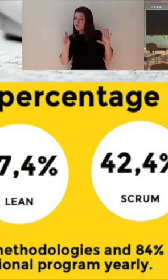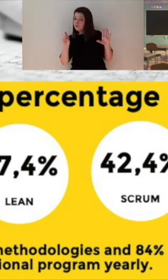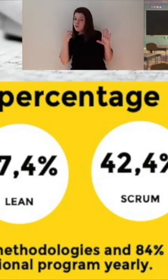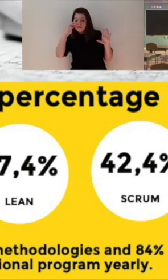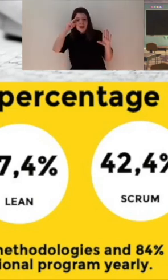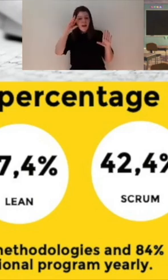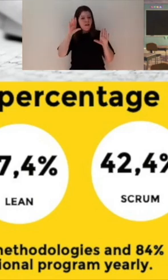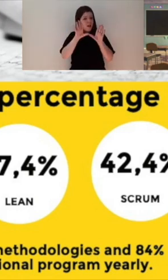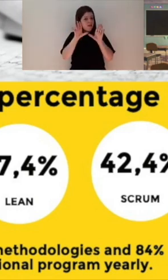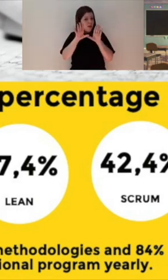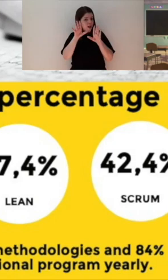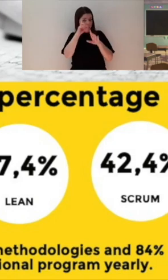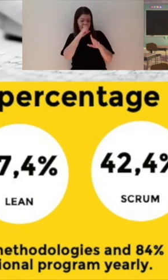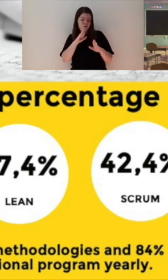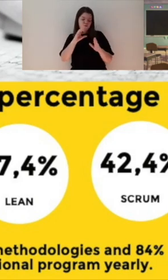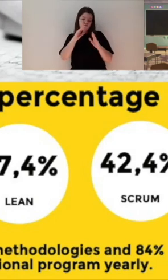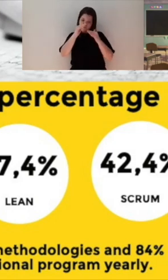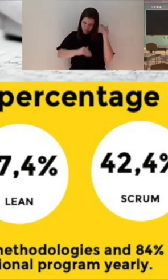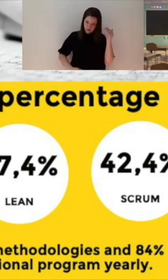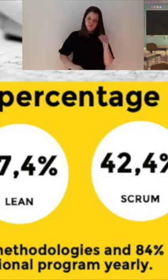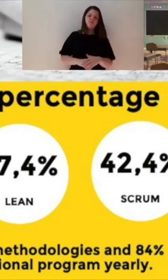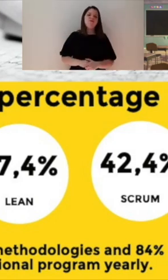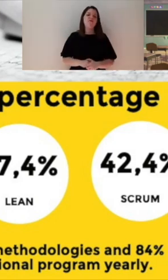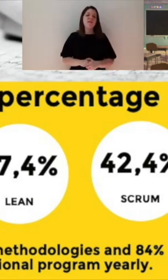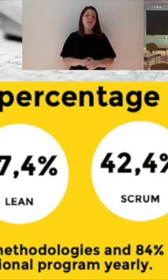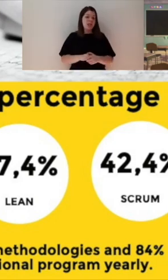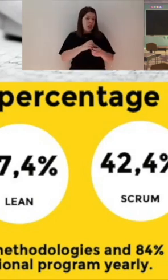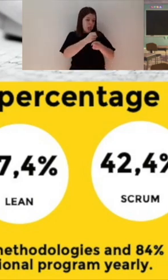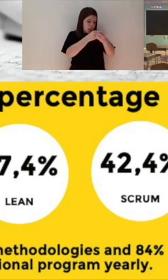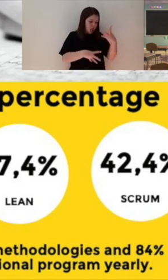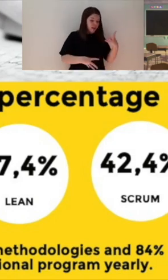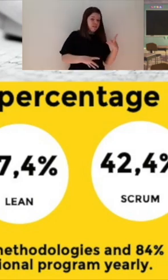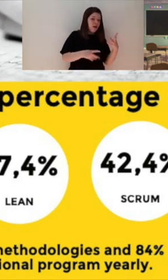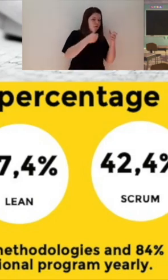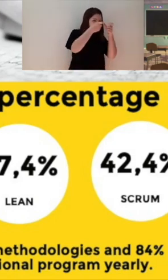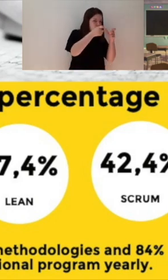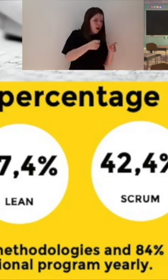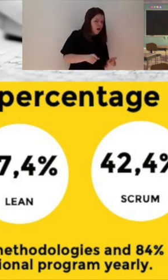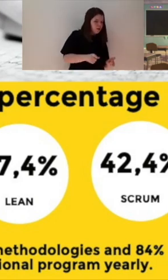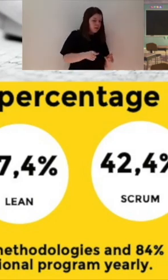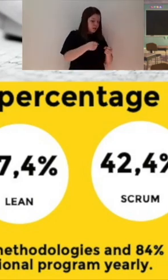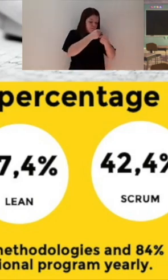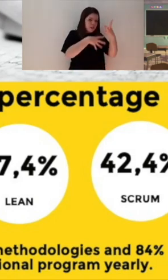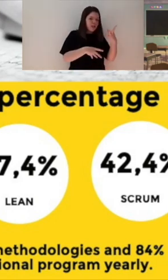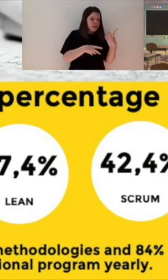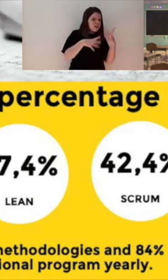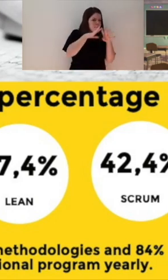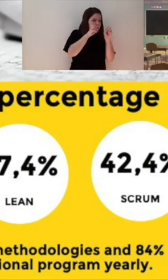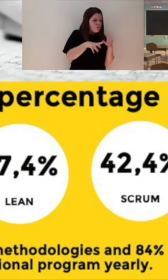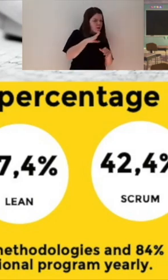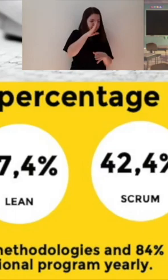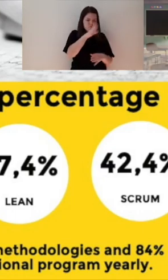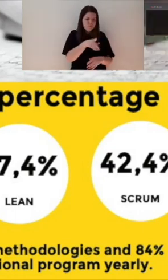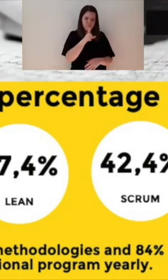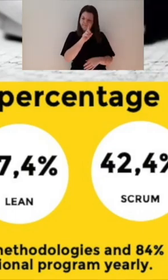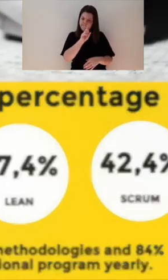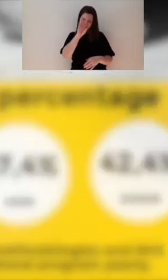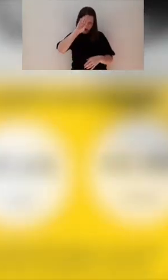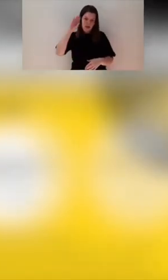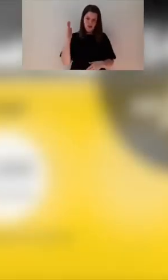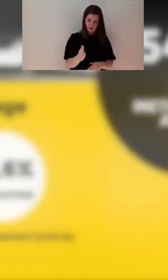experience. The interviews and forms had been divided into blocks of questions formulated in an indirect